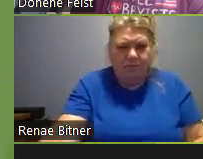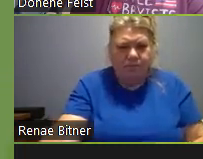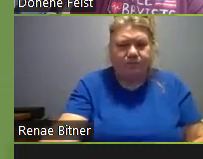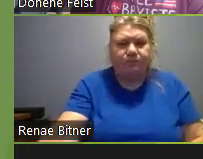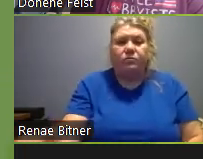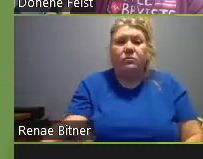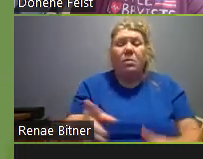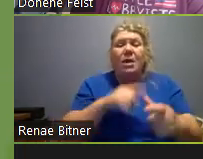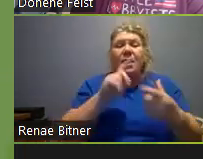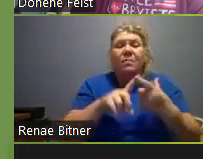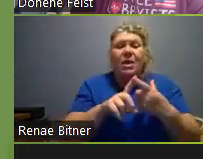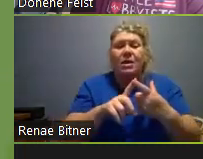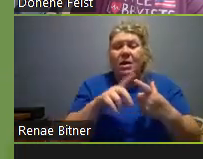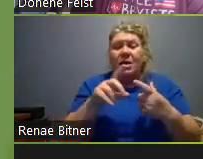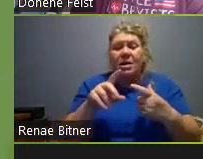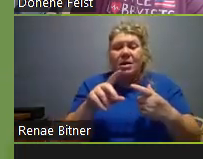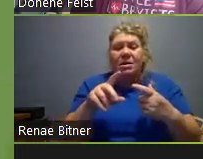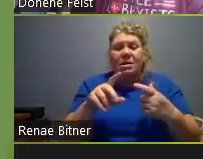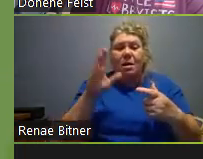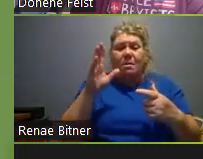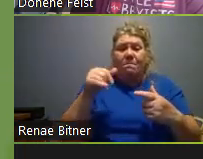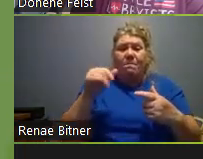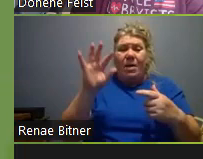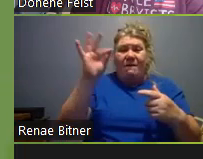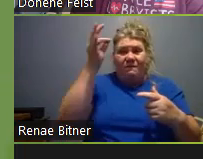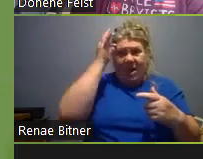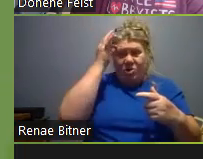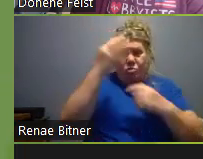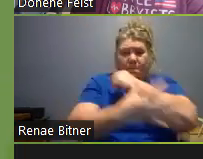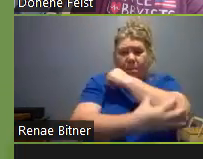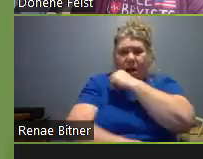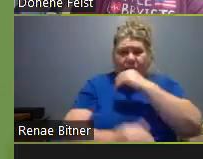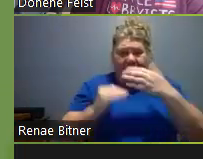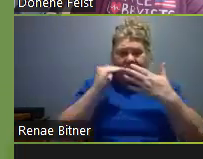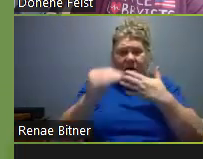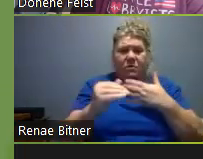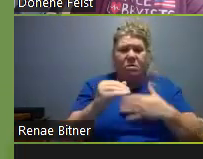So, and then if you look at it by federal poverty level, you can see that